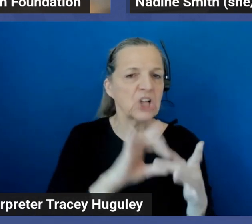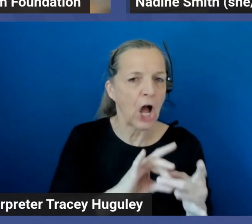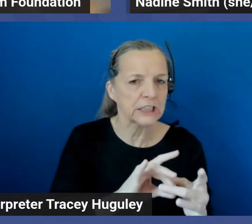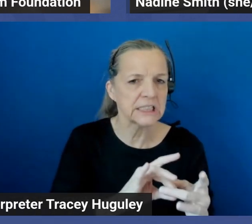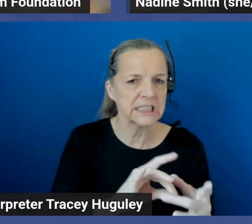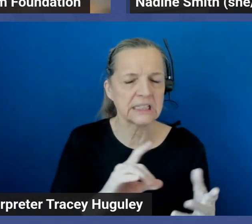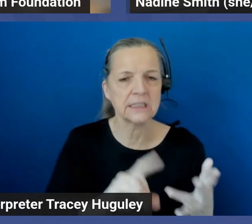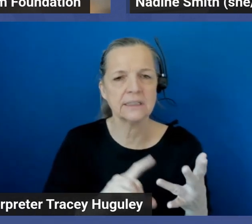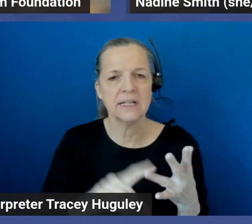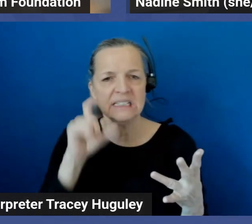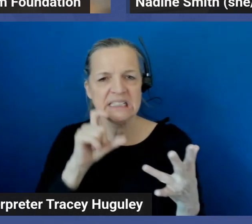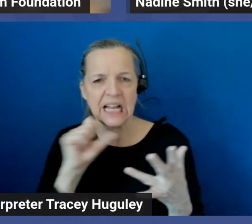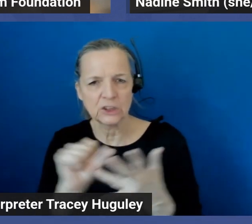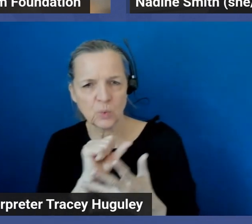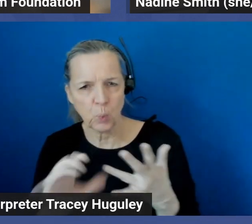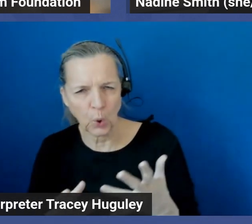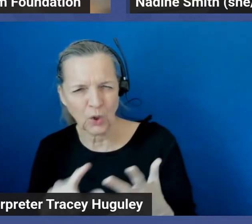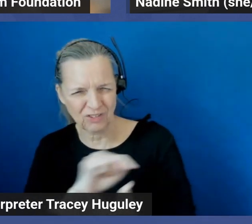I think this is